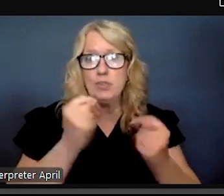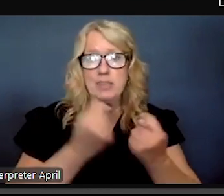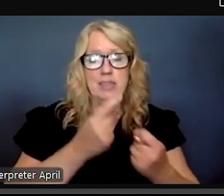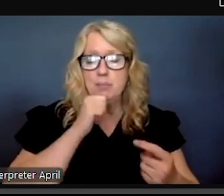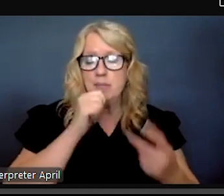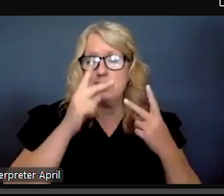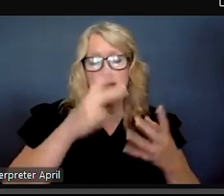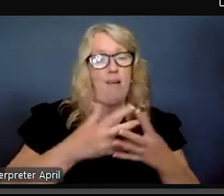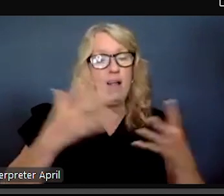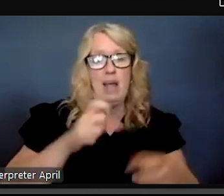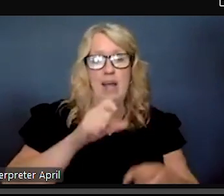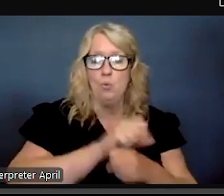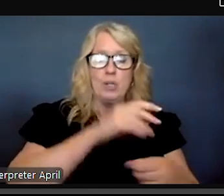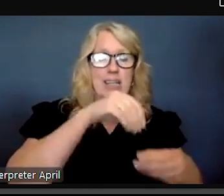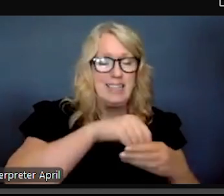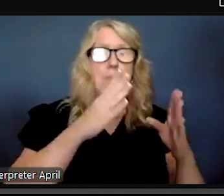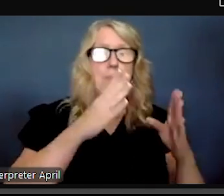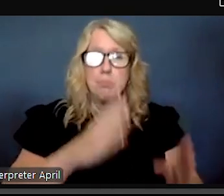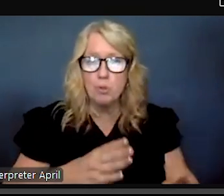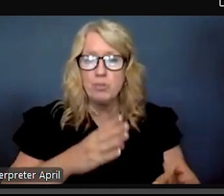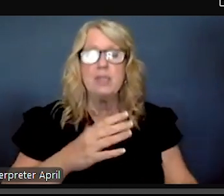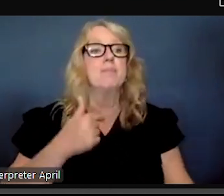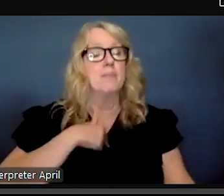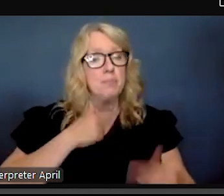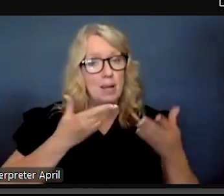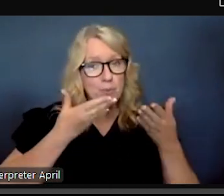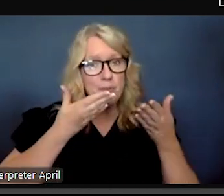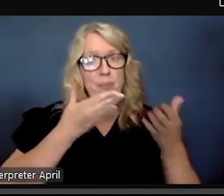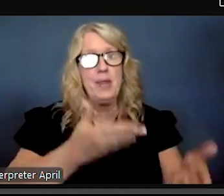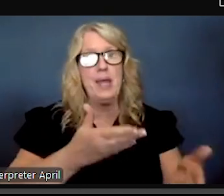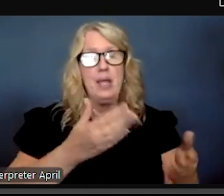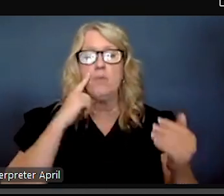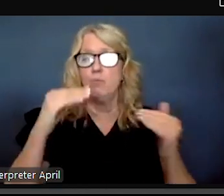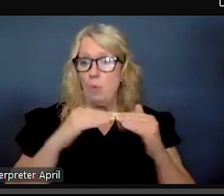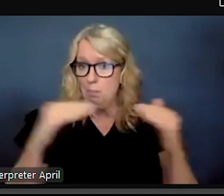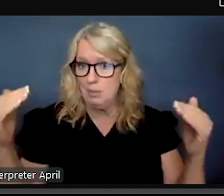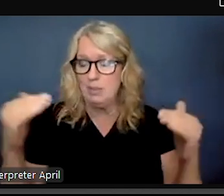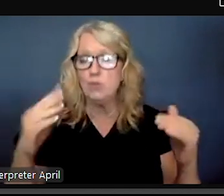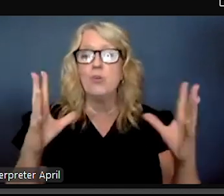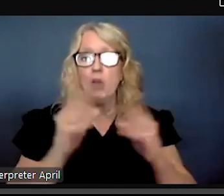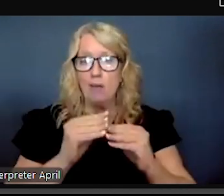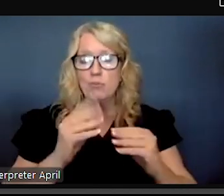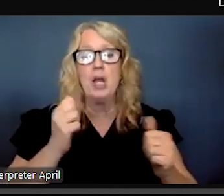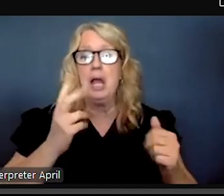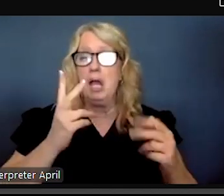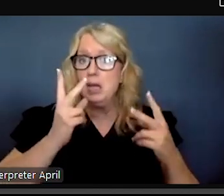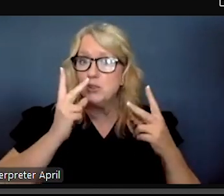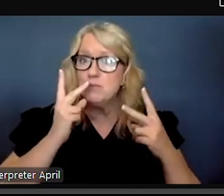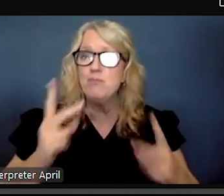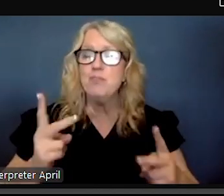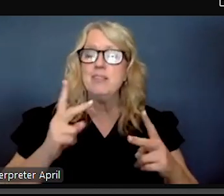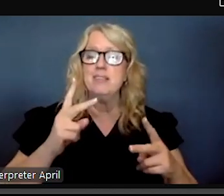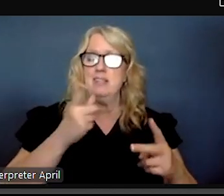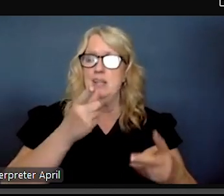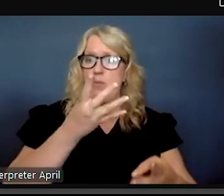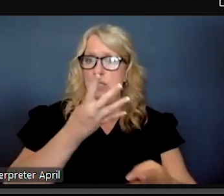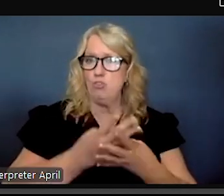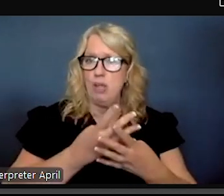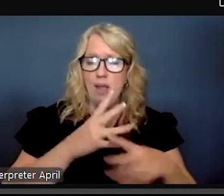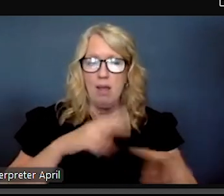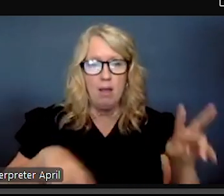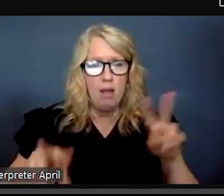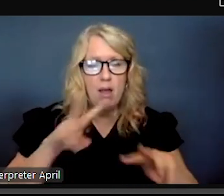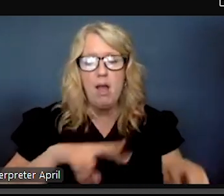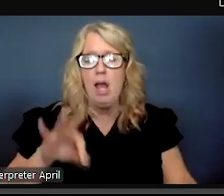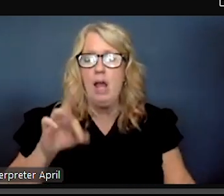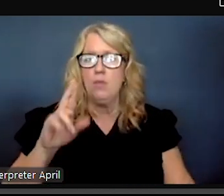work in person. But I was there for a peer conference and got to visit the jail and see that this